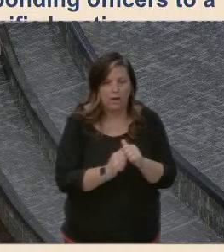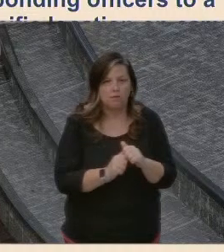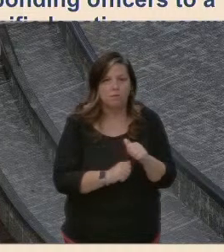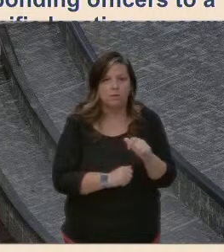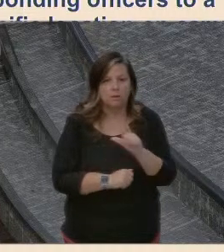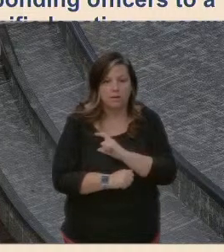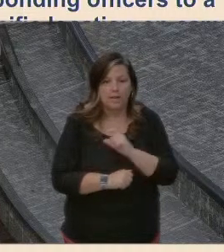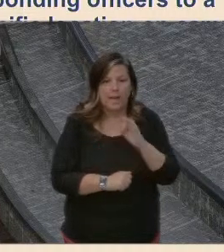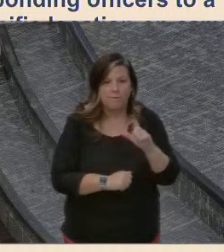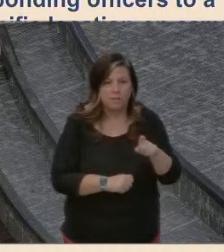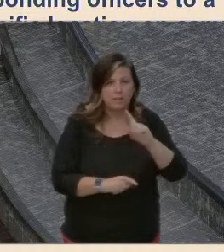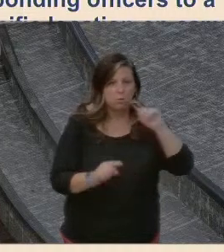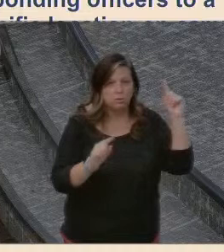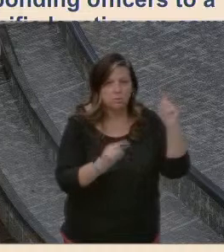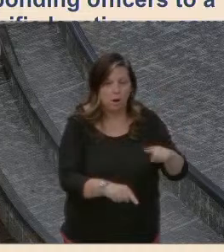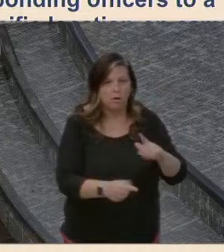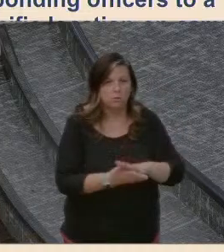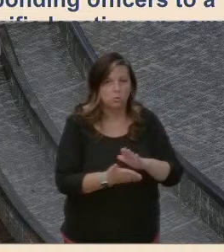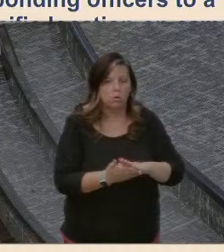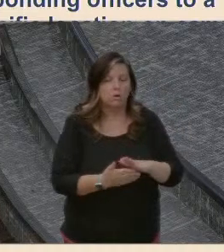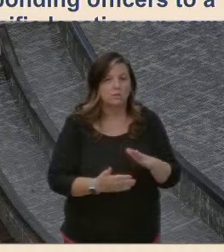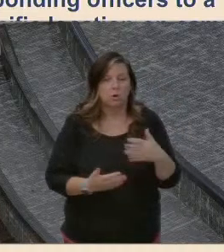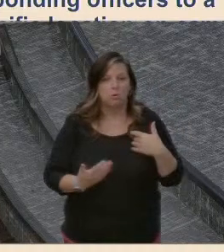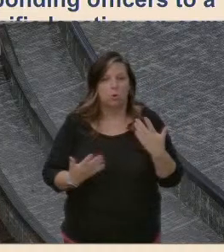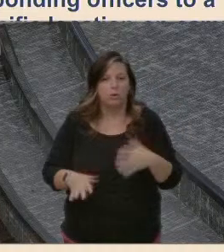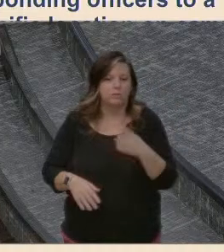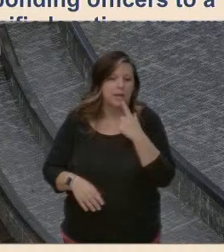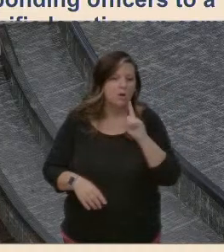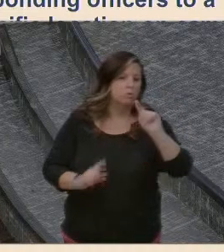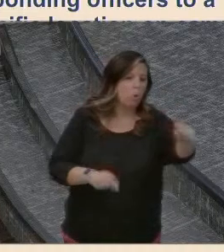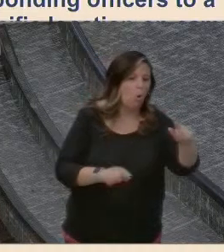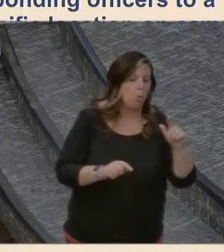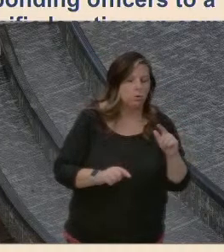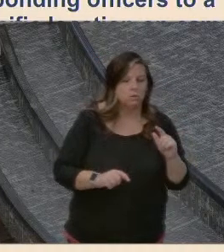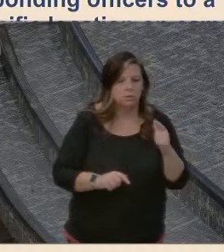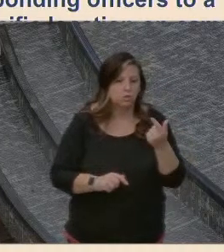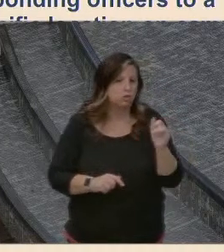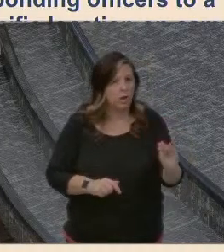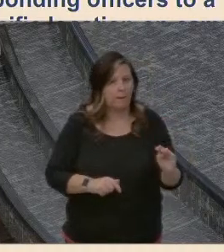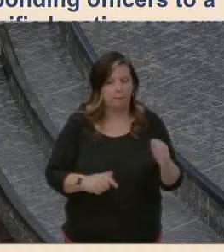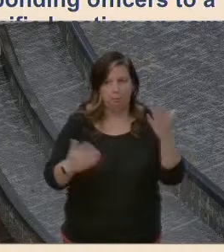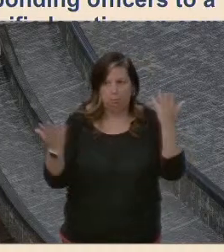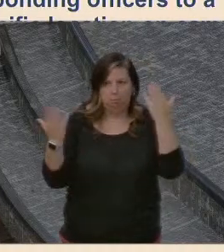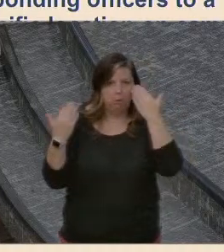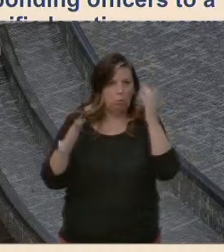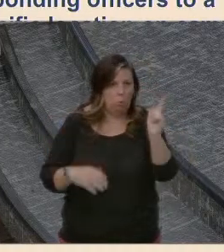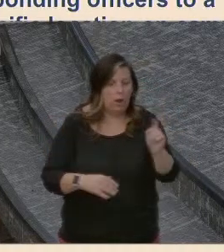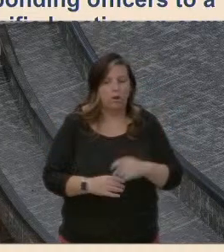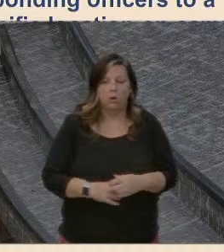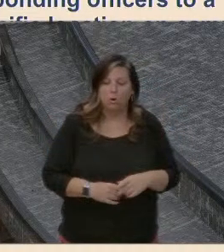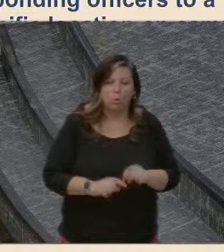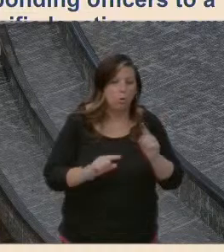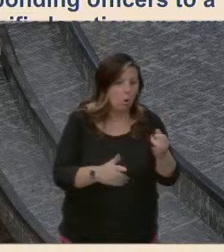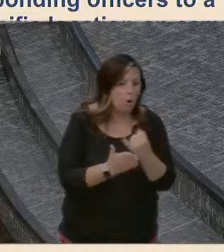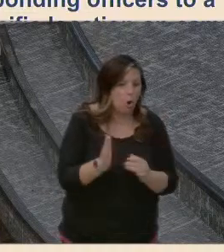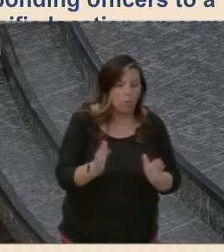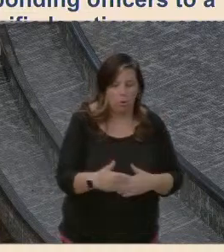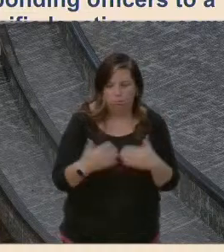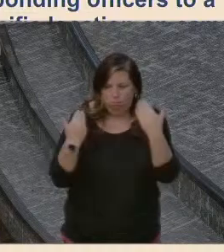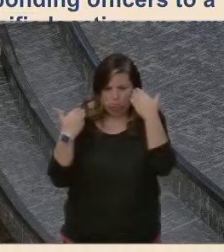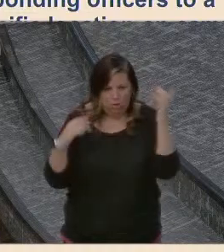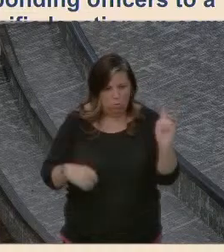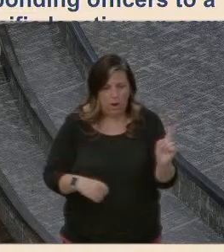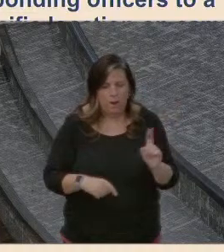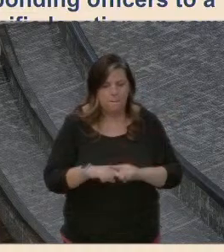instead of saying go over to the gym, well, they may not know where the gym is. Or go to fine arts, they might, they might not know where that is, but they